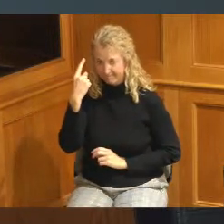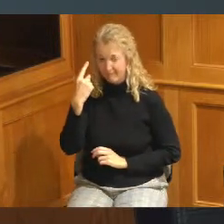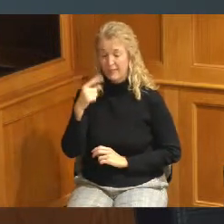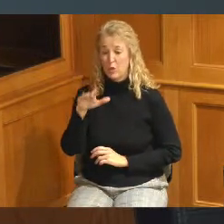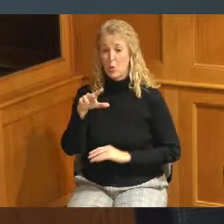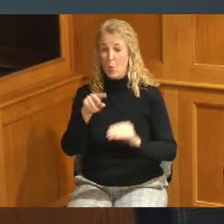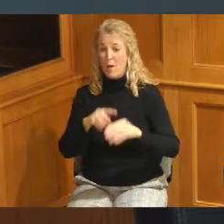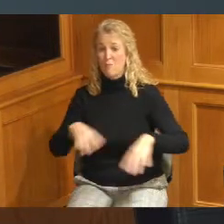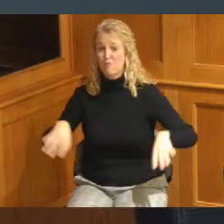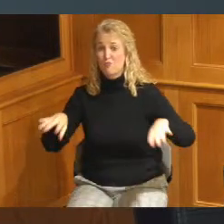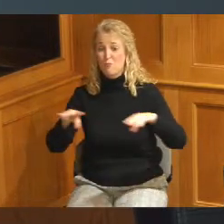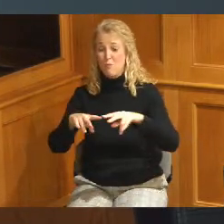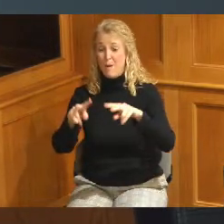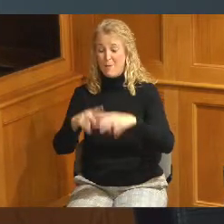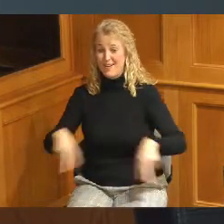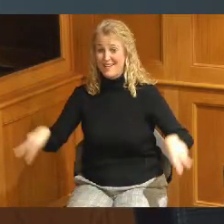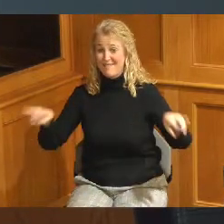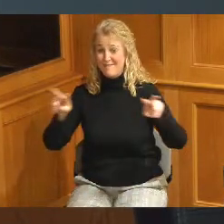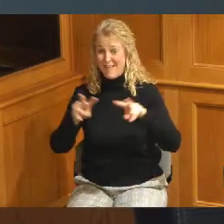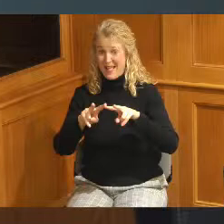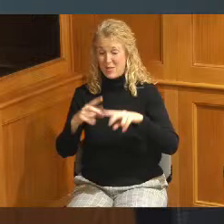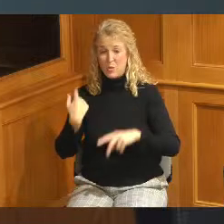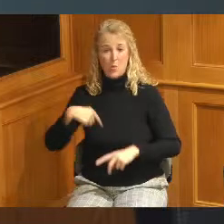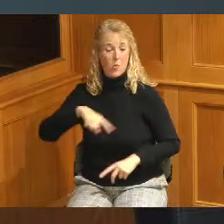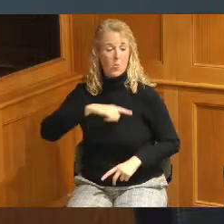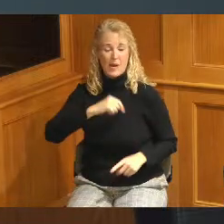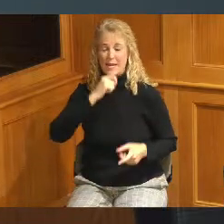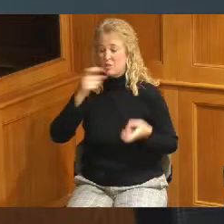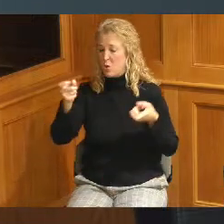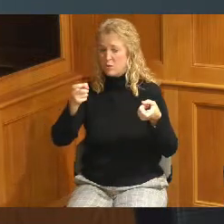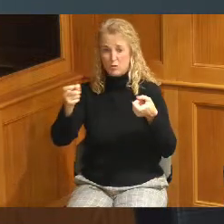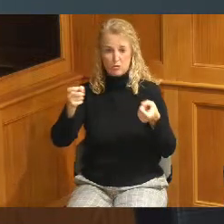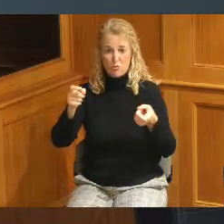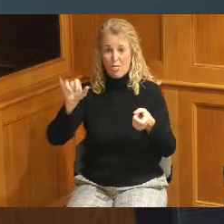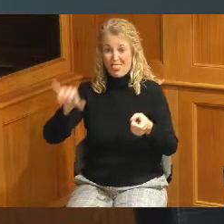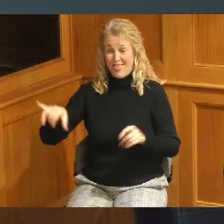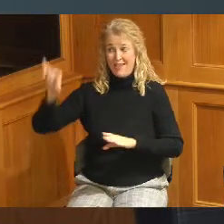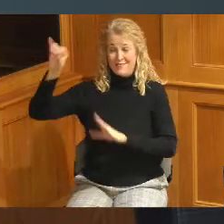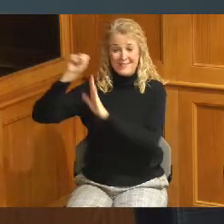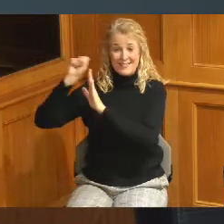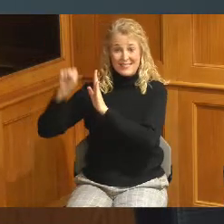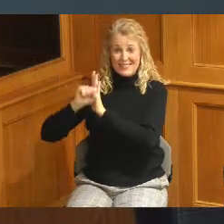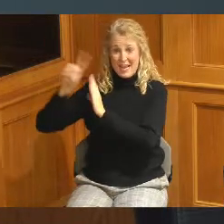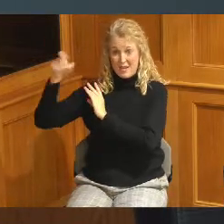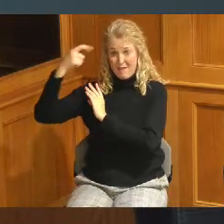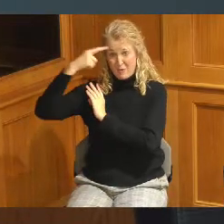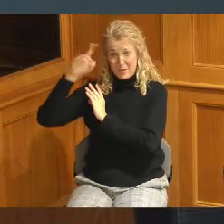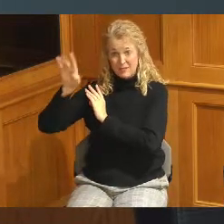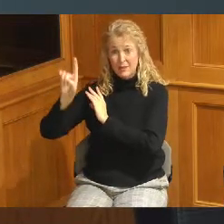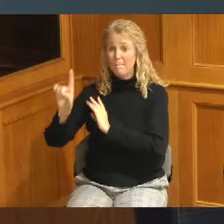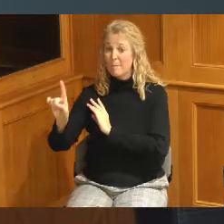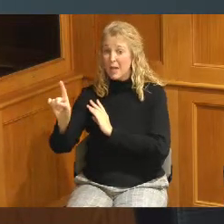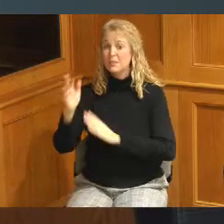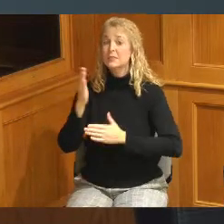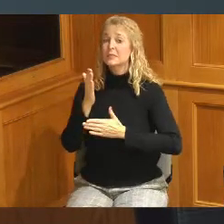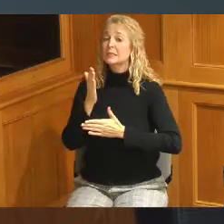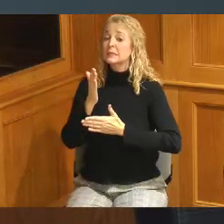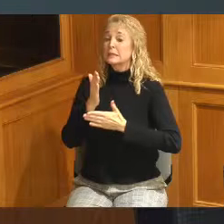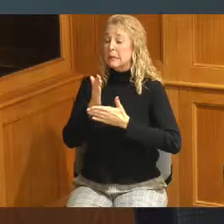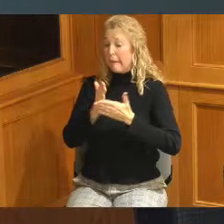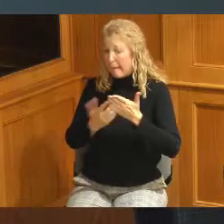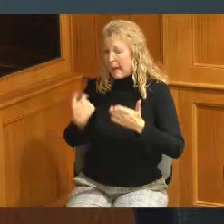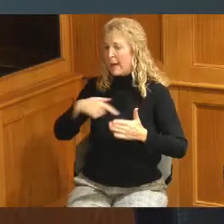reevaluation strategies and policies. That's at the state level. but there are some things that we can